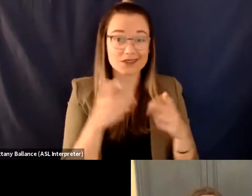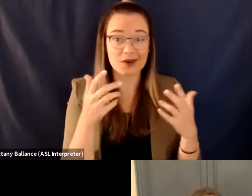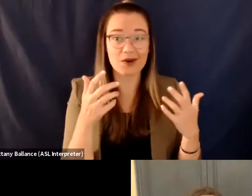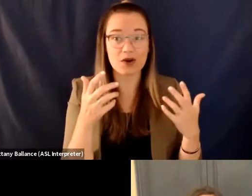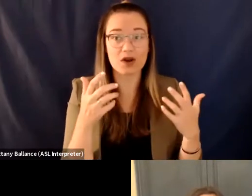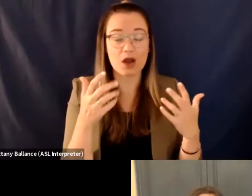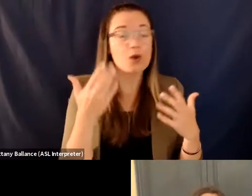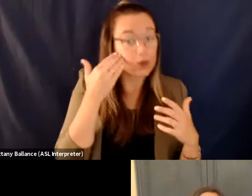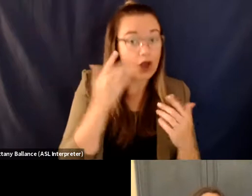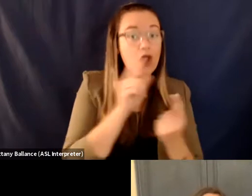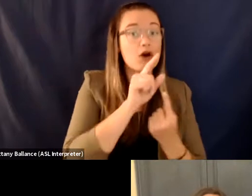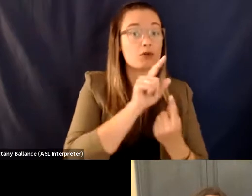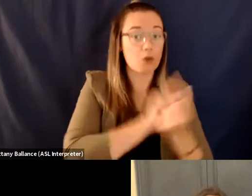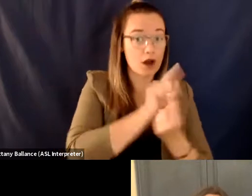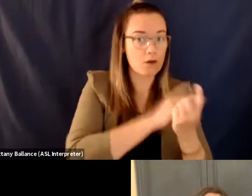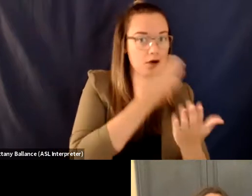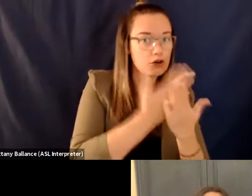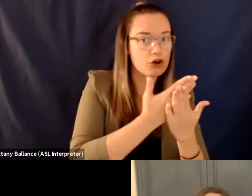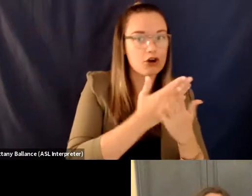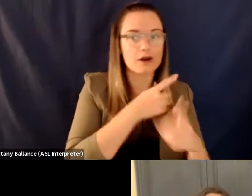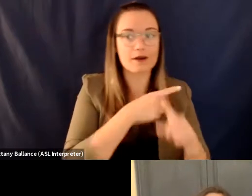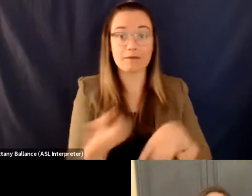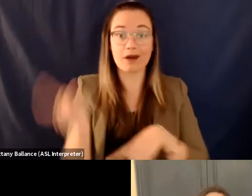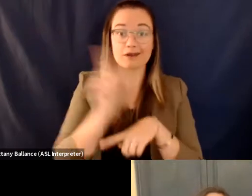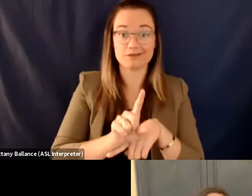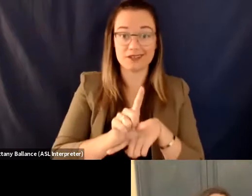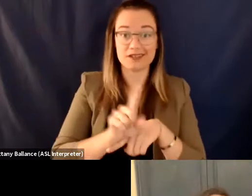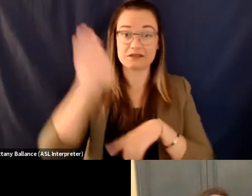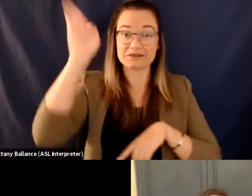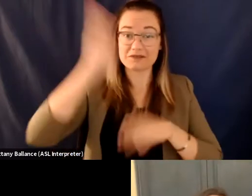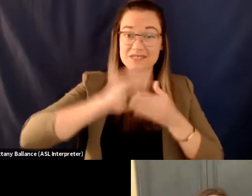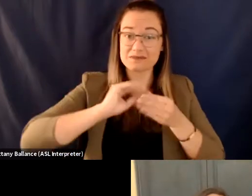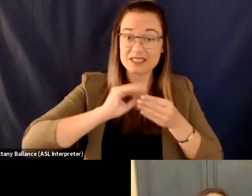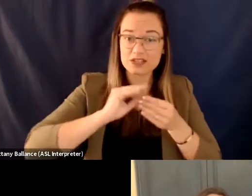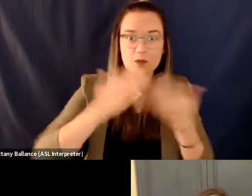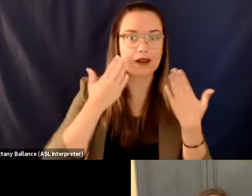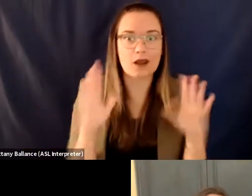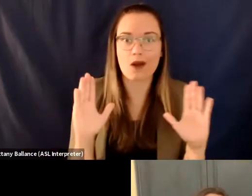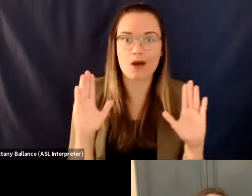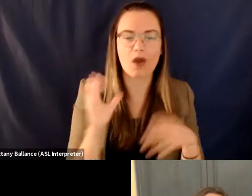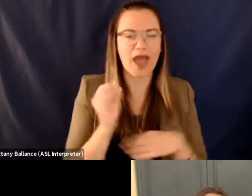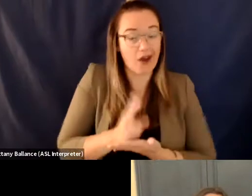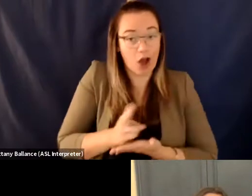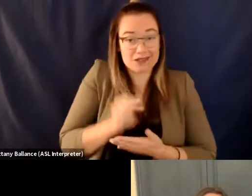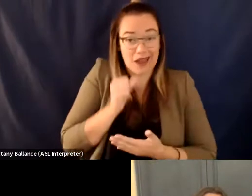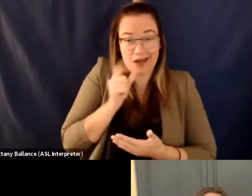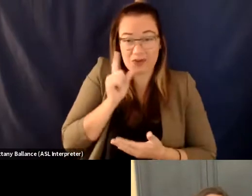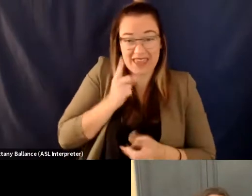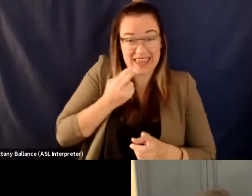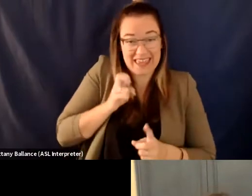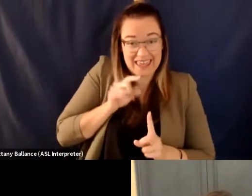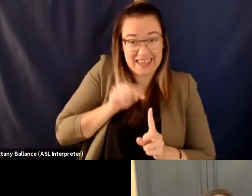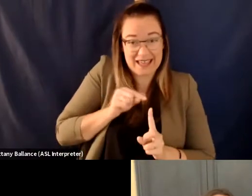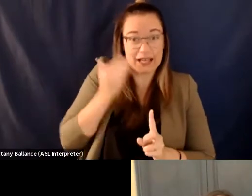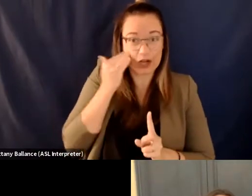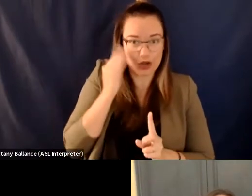one-on-one with retail politics, but we didn't know whether he could stand up and give a speech. And frankly, I'm not even sure he knew whether he could give a speech. And you